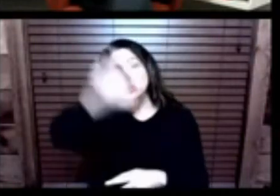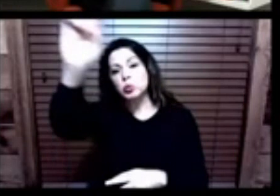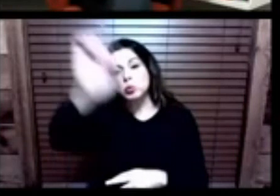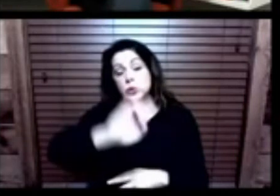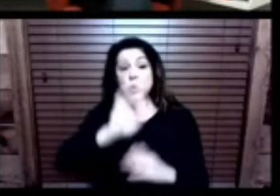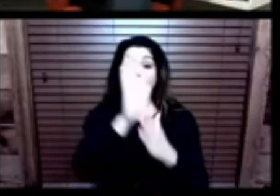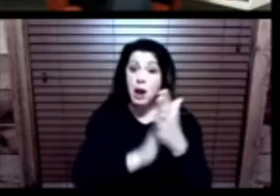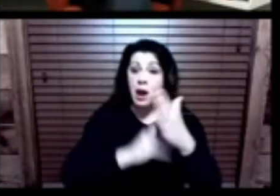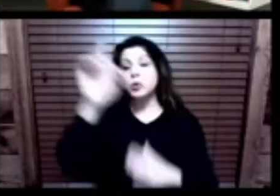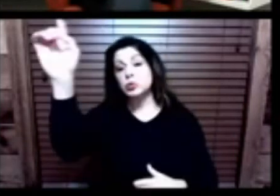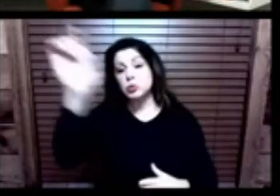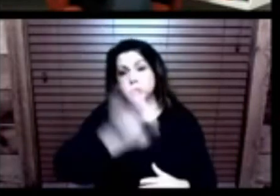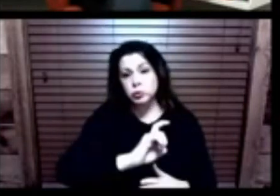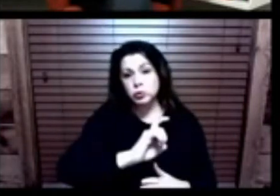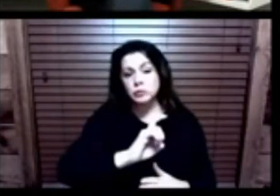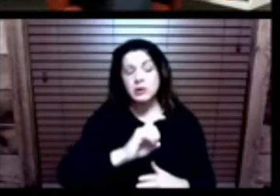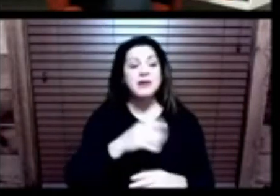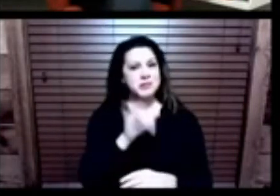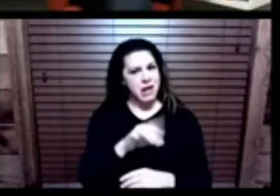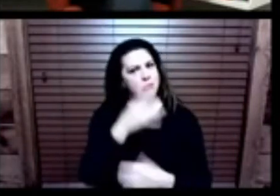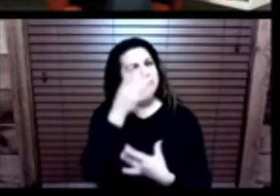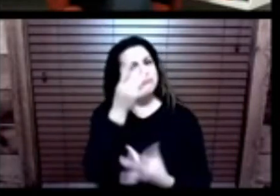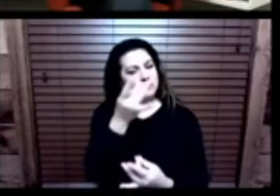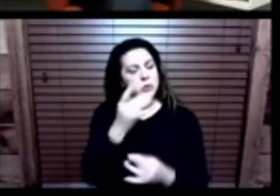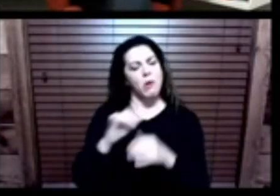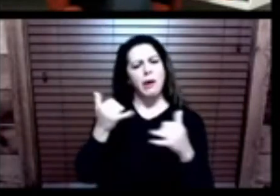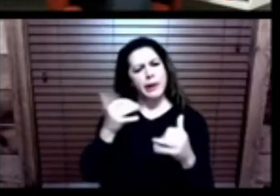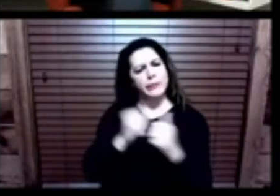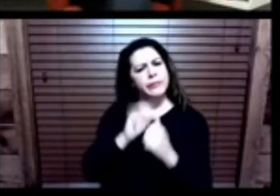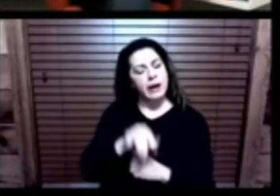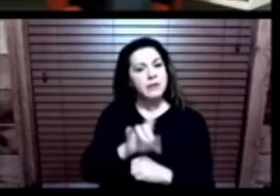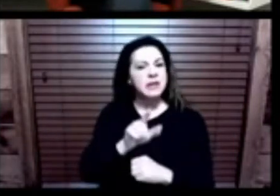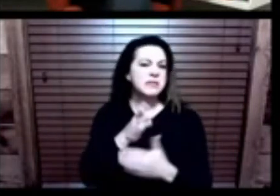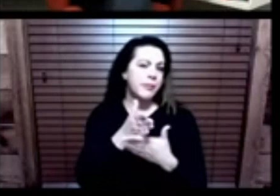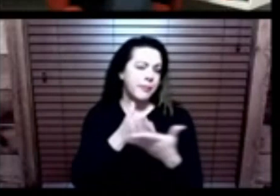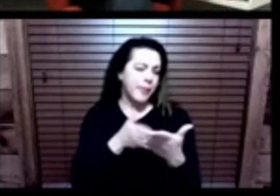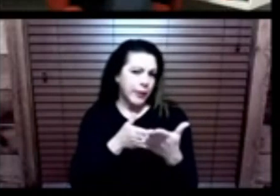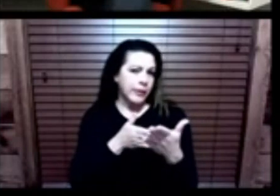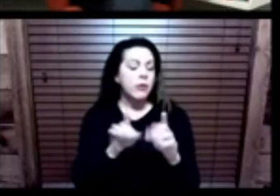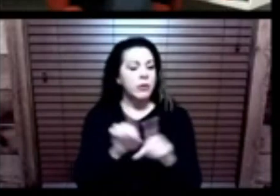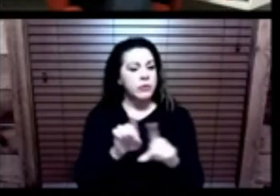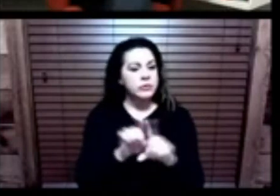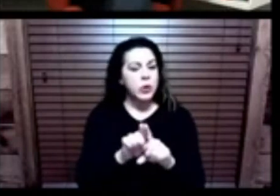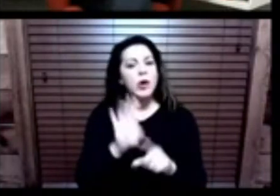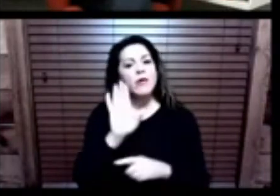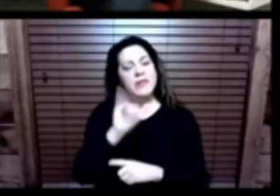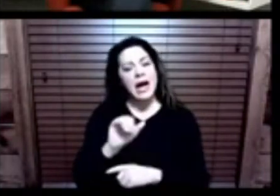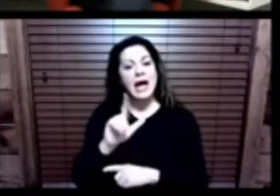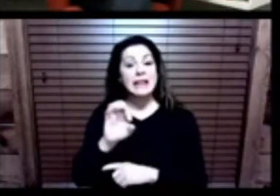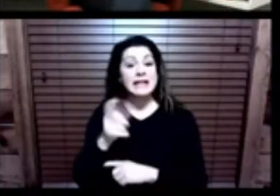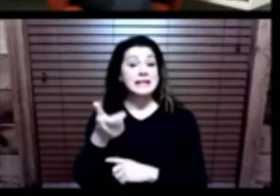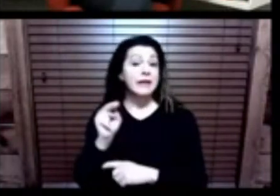came out pretty interesting, and I got quite a few of those, and that's part of the lexicon, as he called